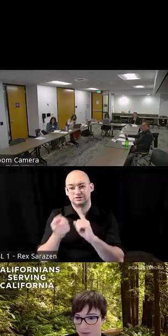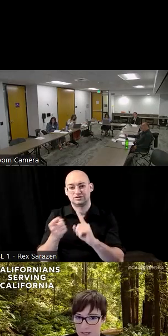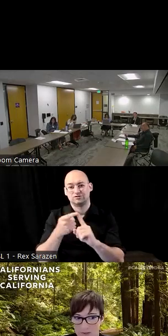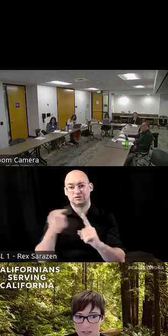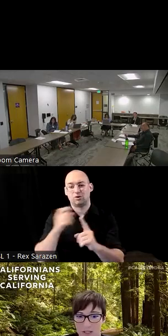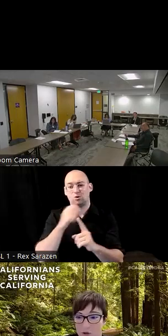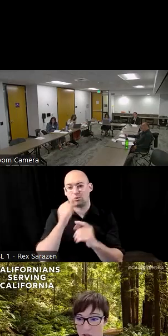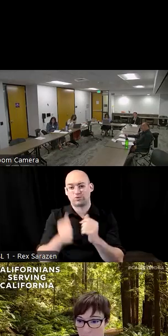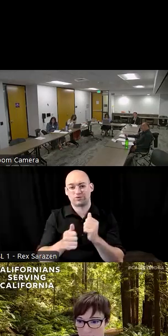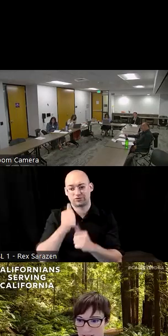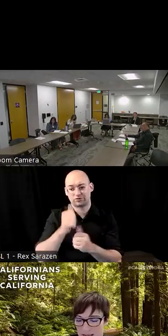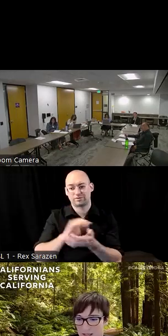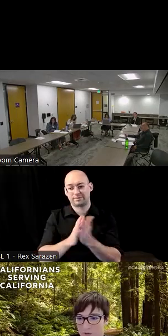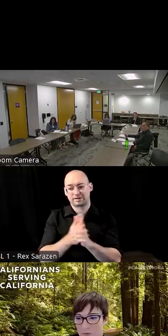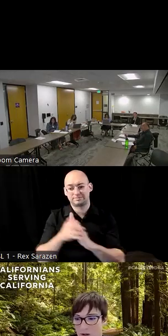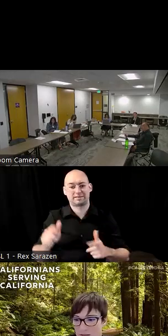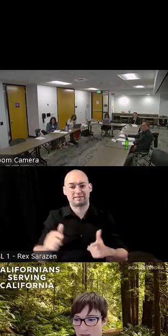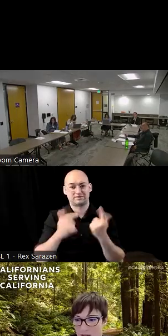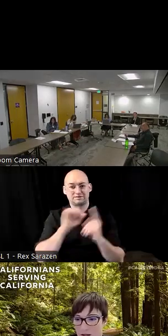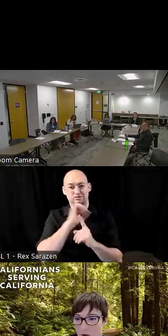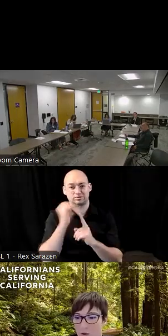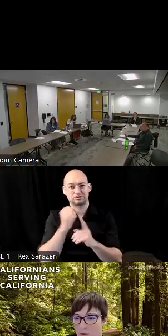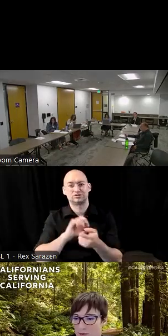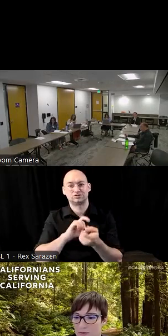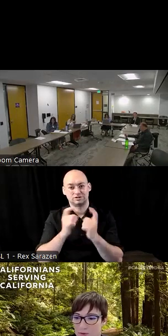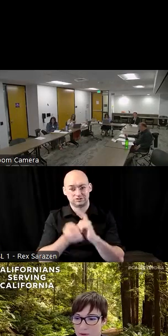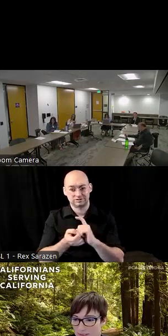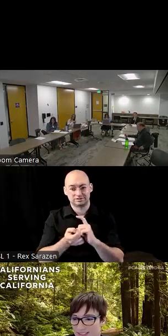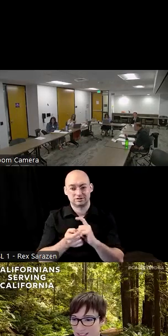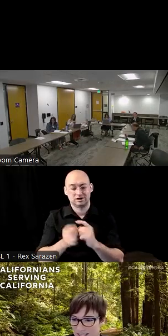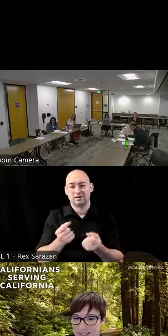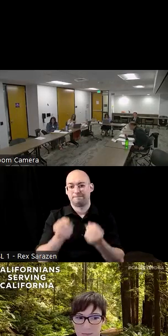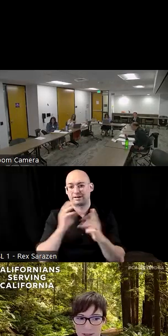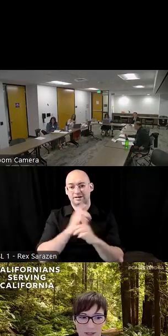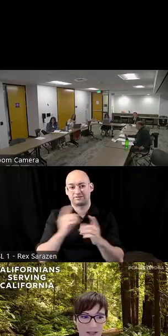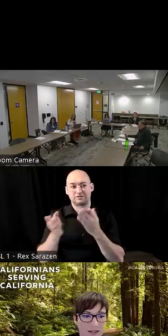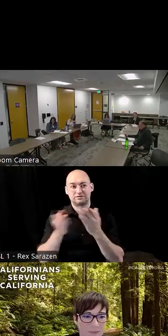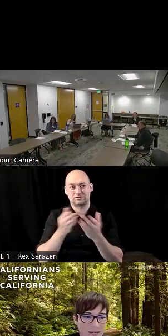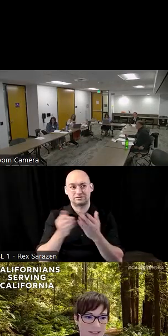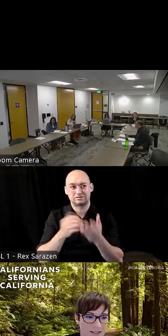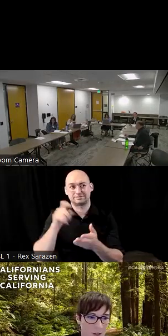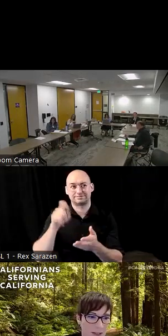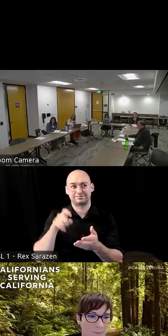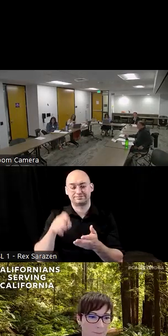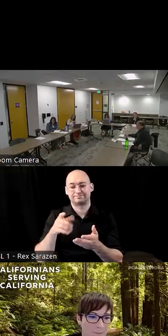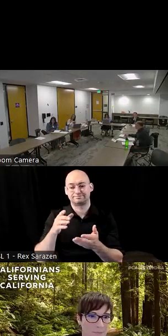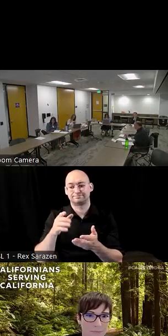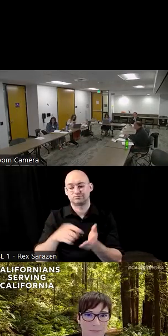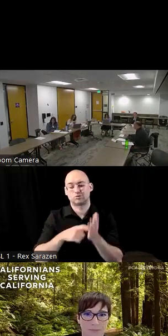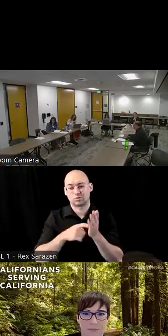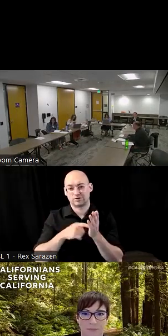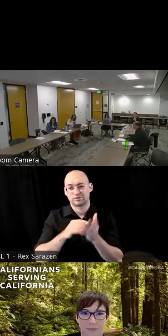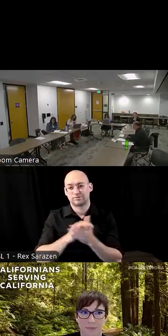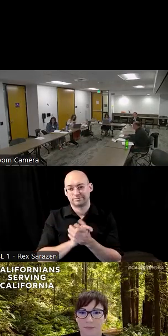living arrangement changes, and there is a whole host of new services and needs that may be necessary.